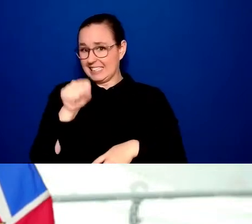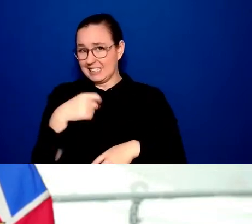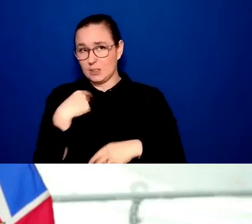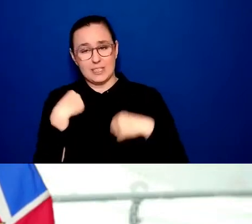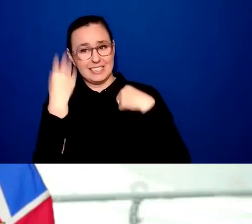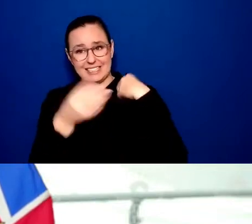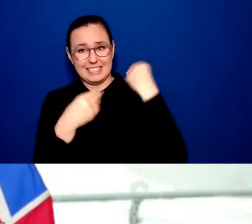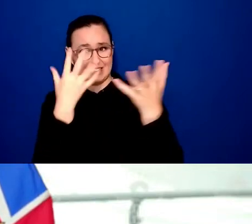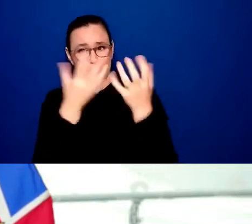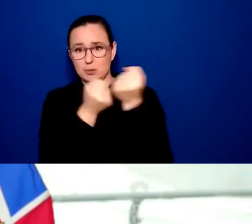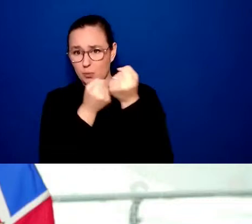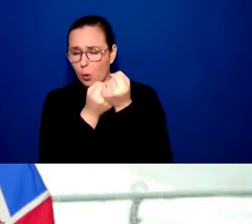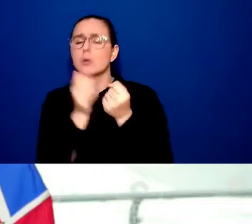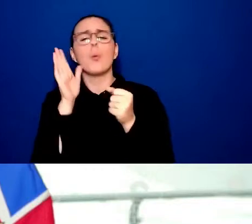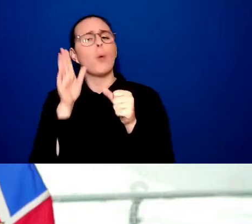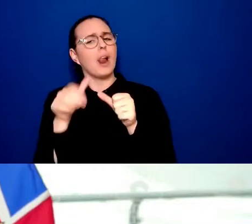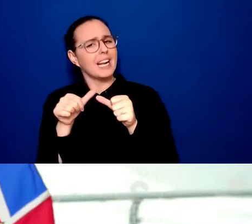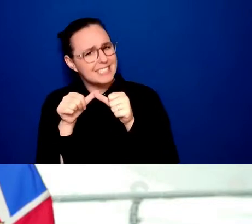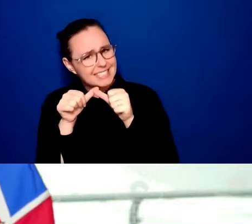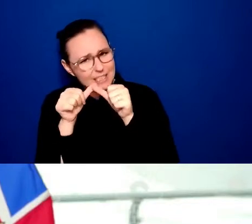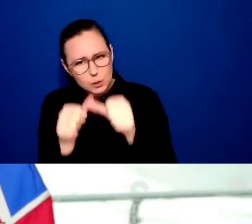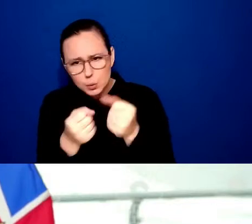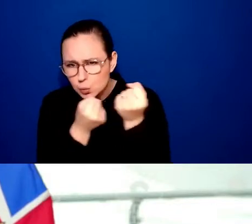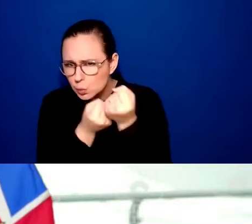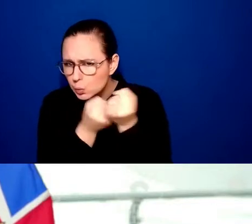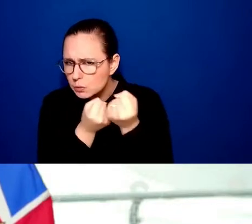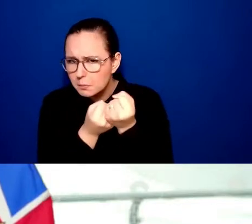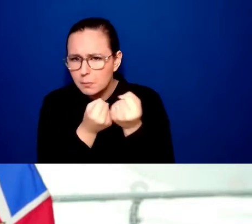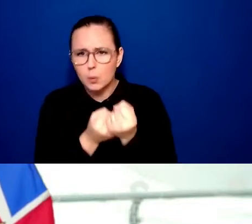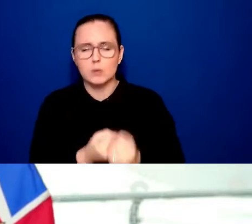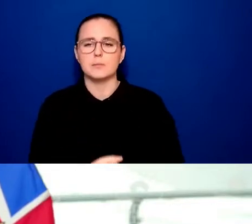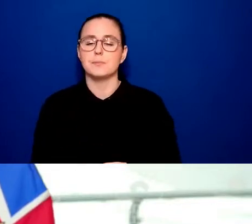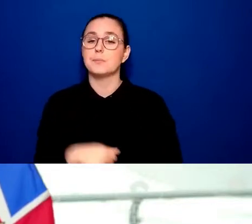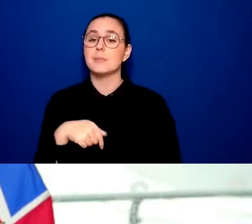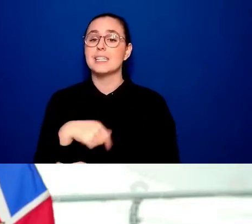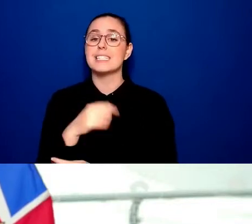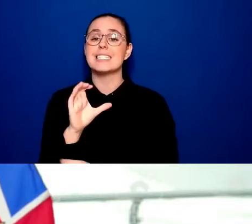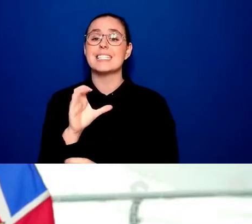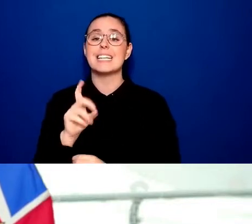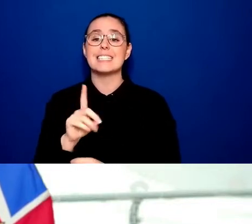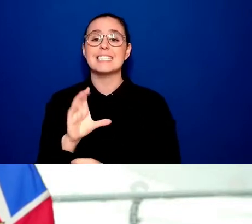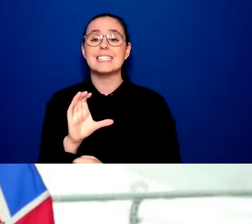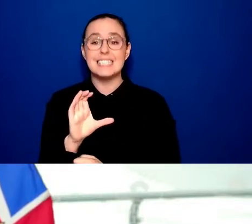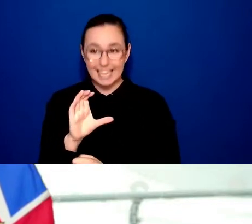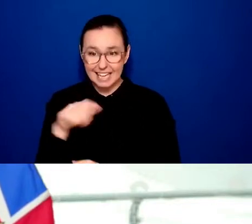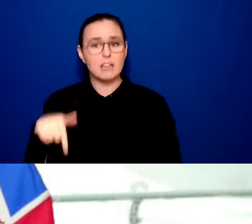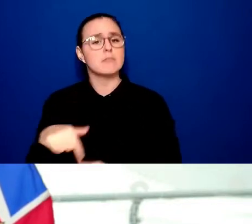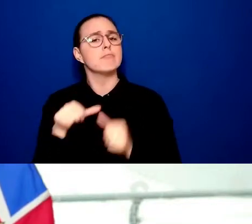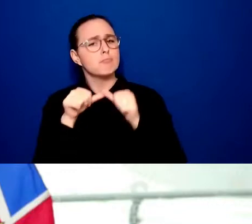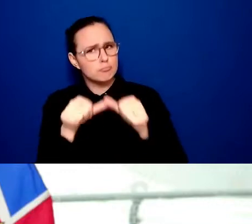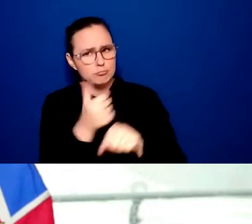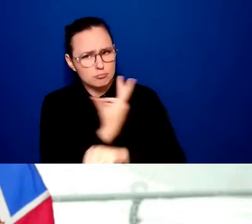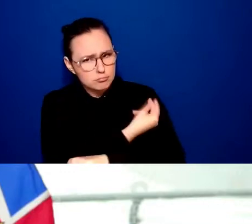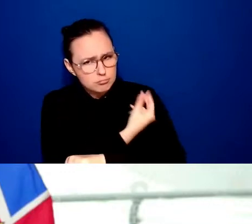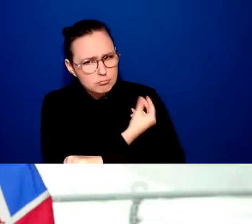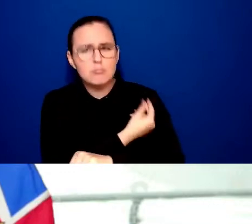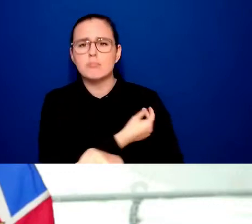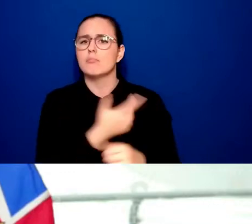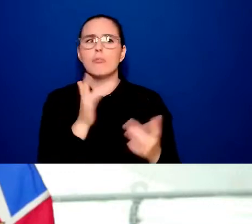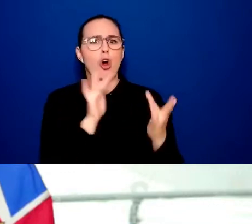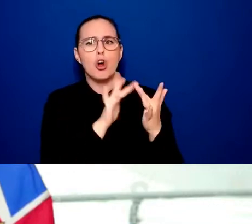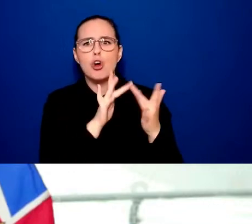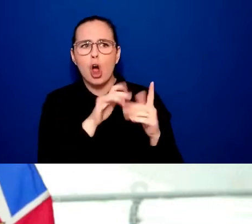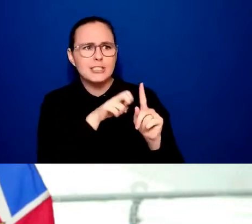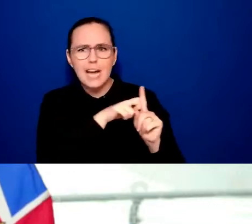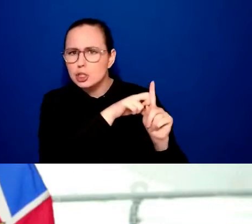and we will continue to, from BC CDC to support vaccination, from BC CDC to support contact tracing, and to relieve pressure